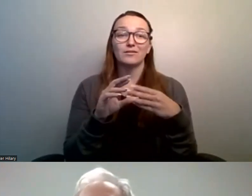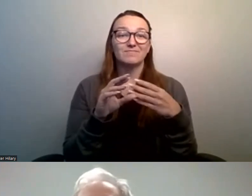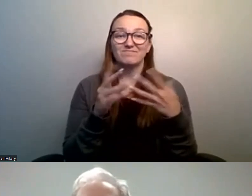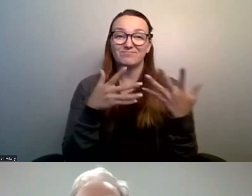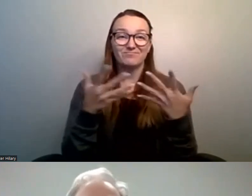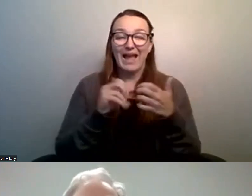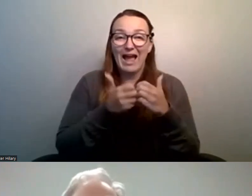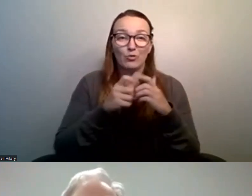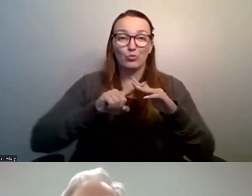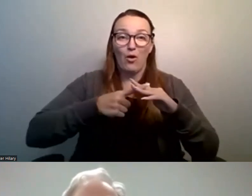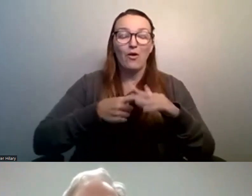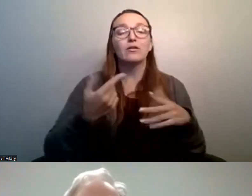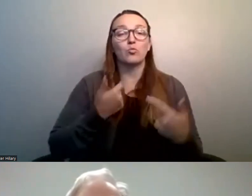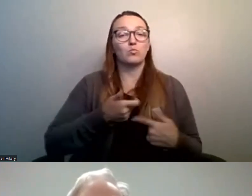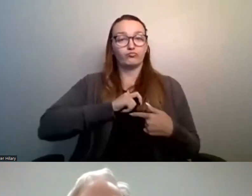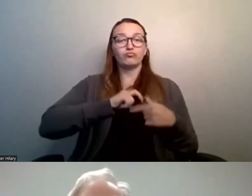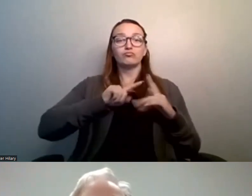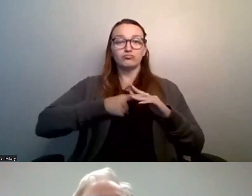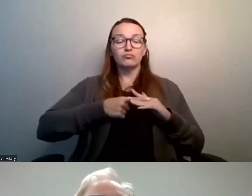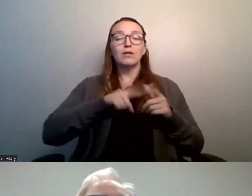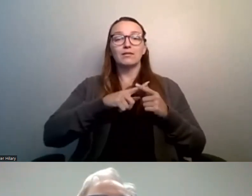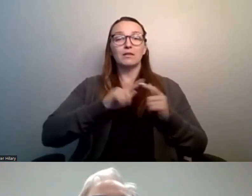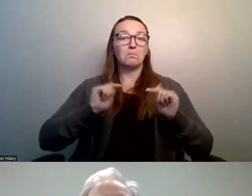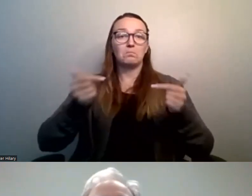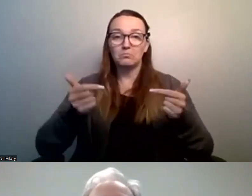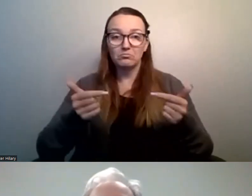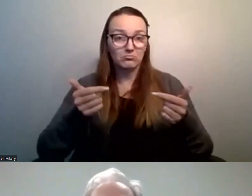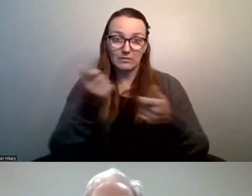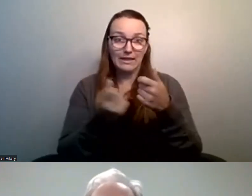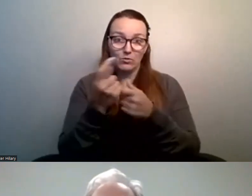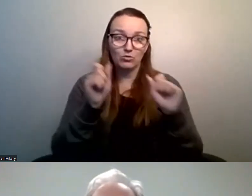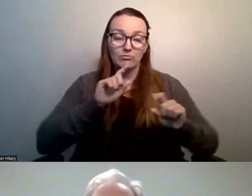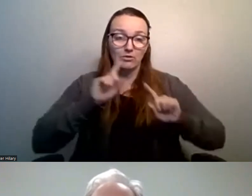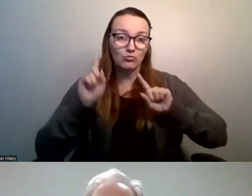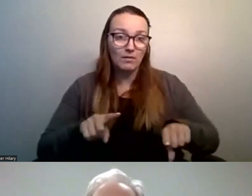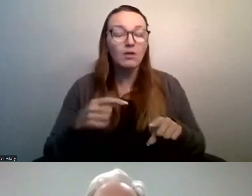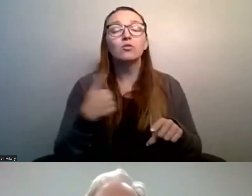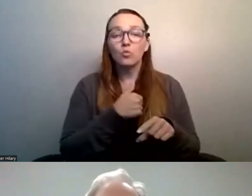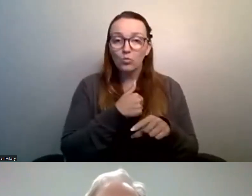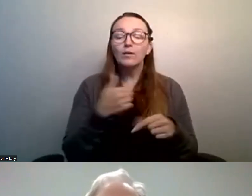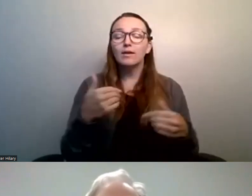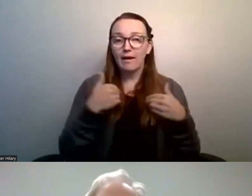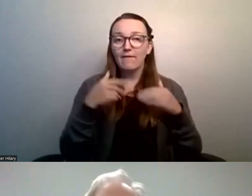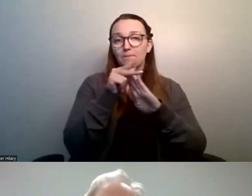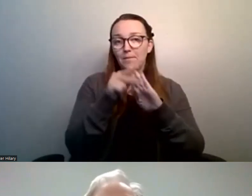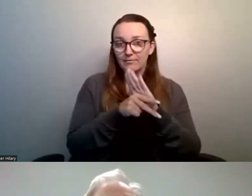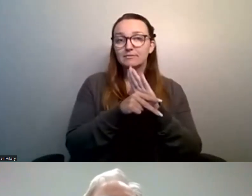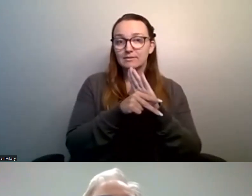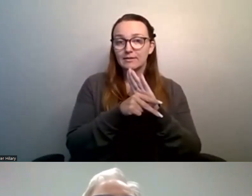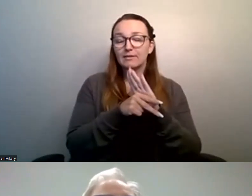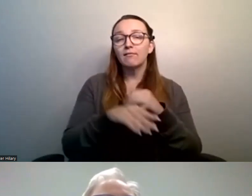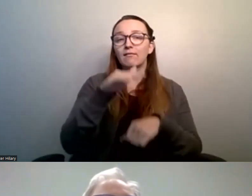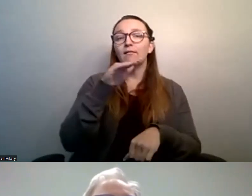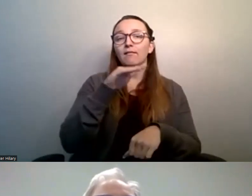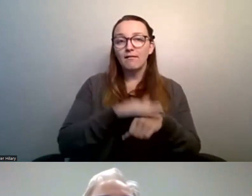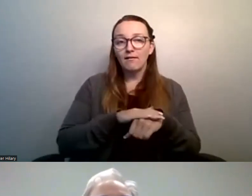over to anyone who wants to respond. Just to say that we do, as I mentioned, have a policy on intimate